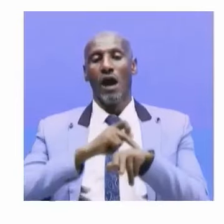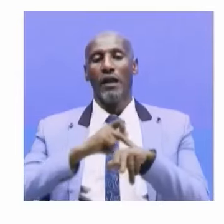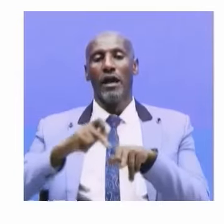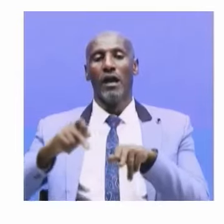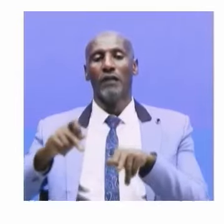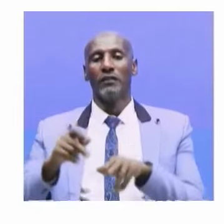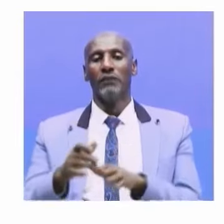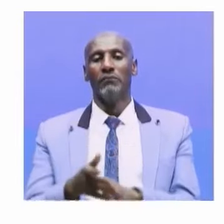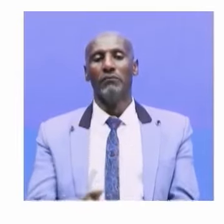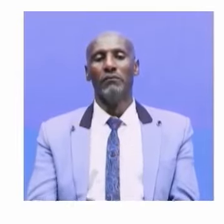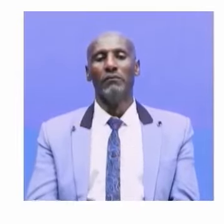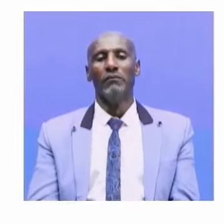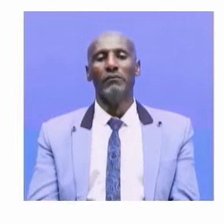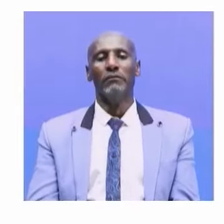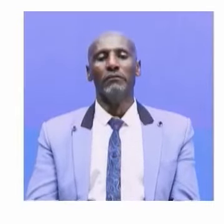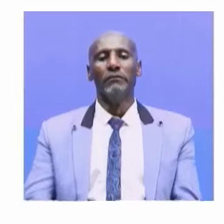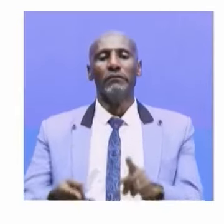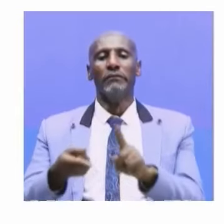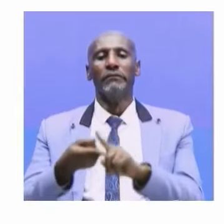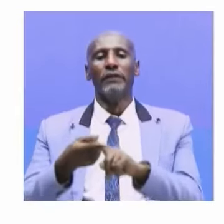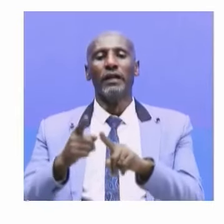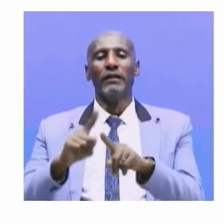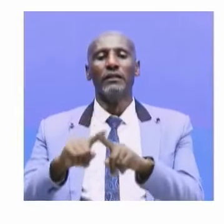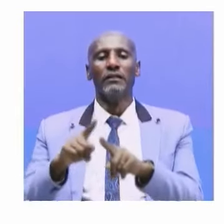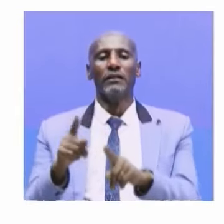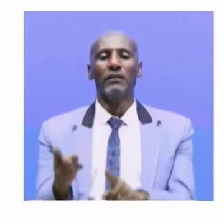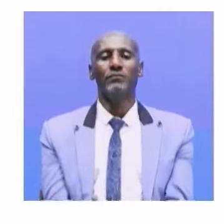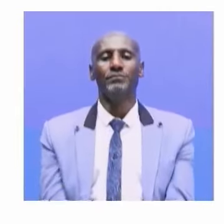blank friends